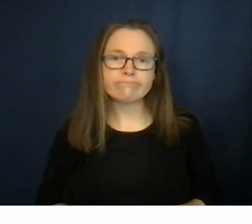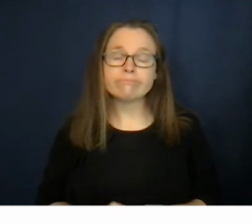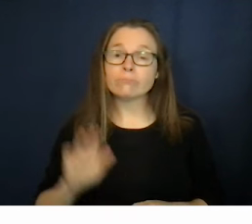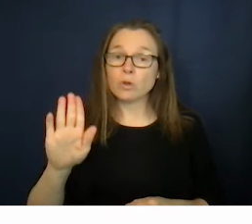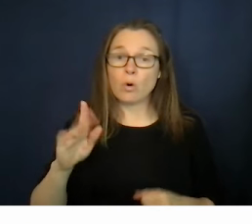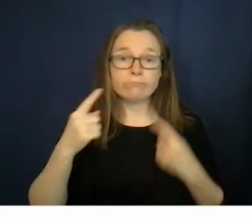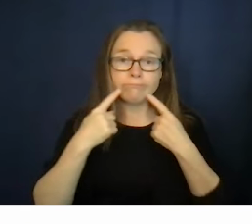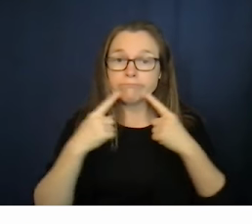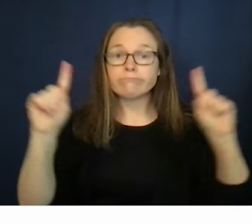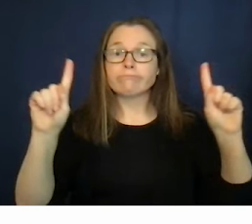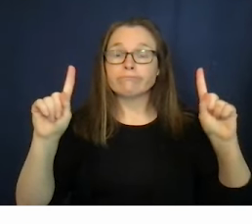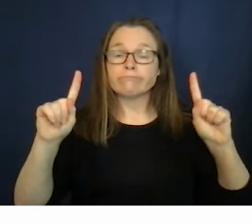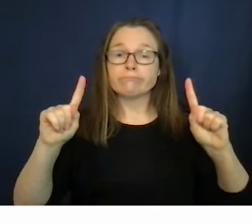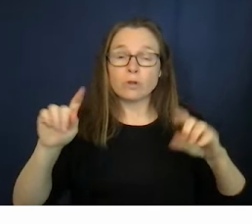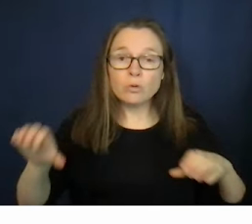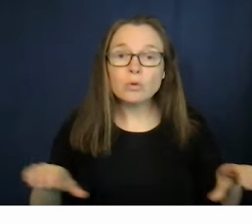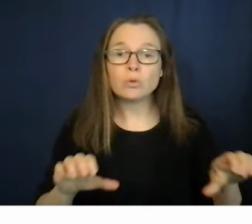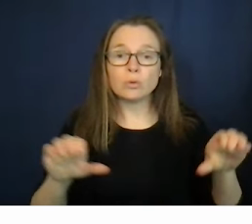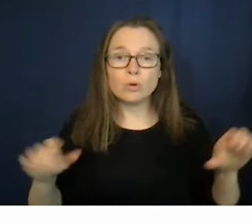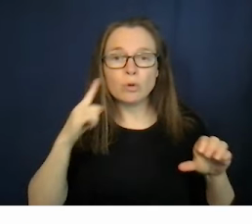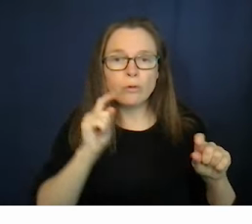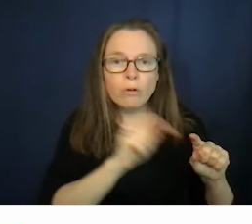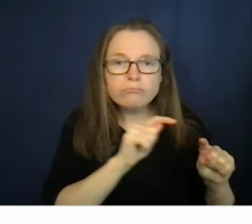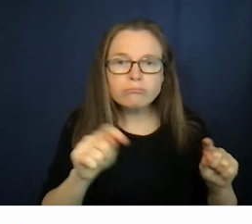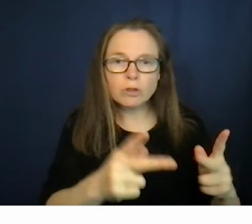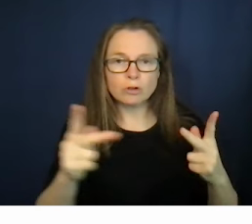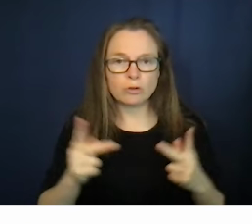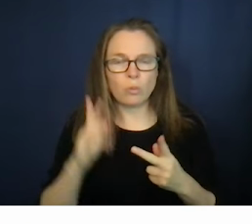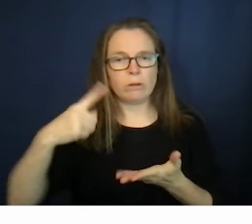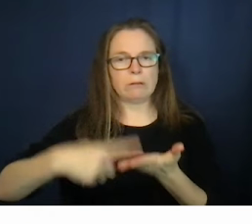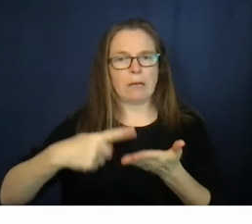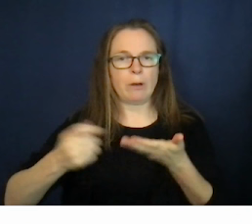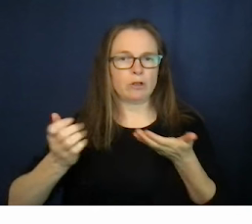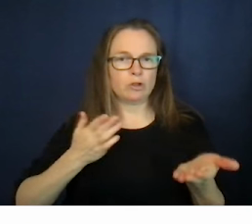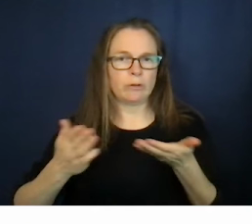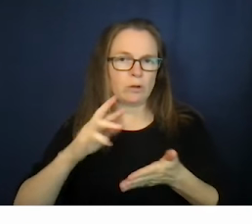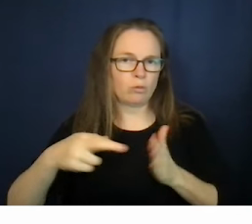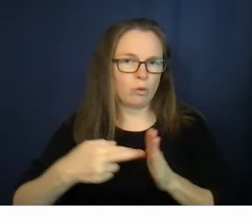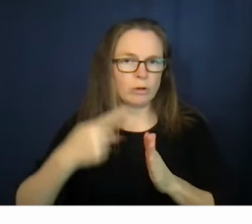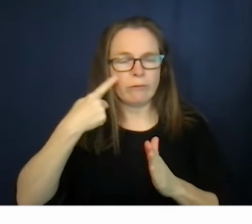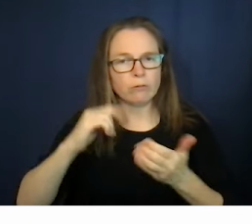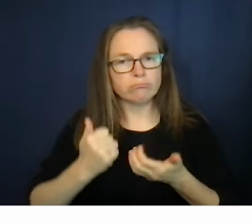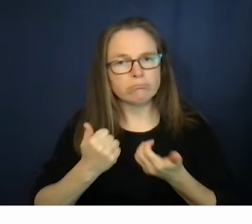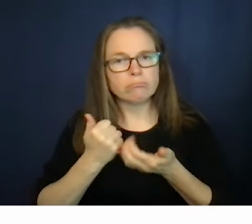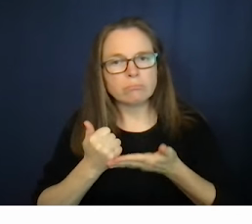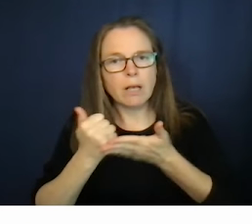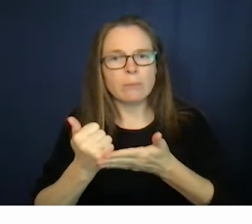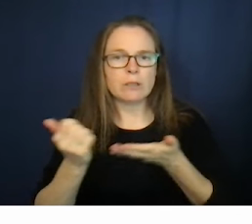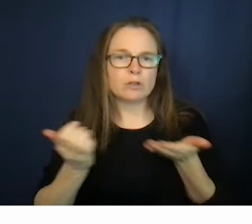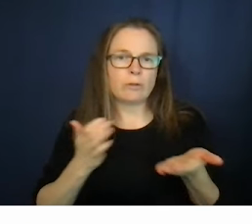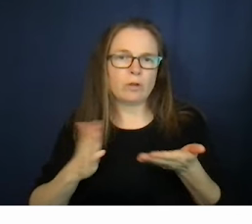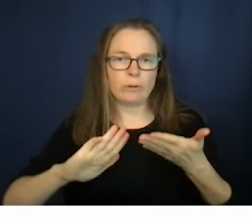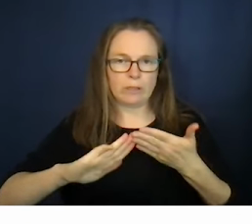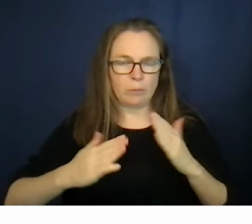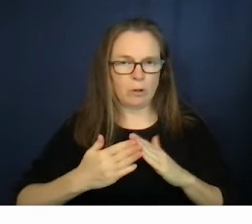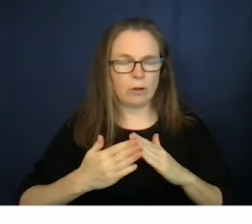productivity for those positions. We'll discuss service goals and for serving your community. We'll be doing that during